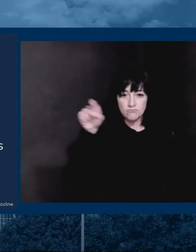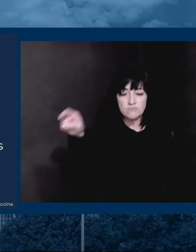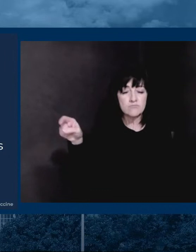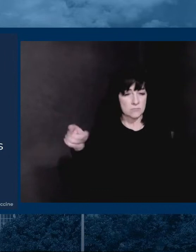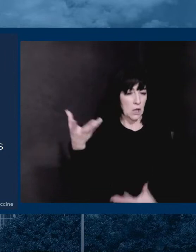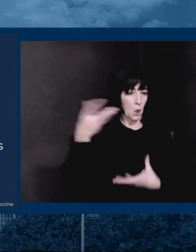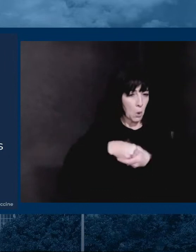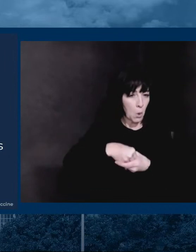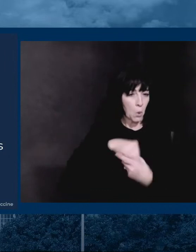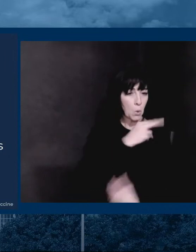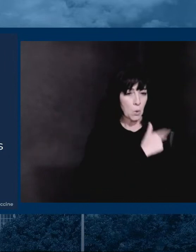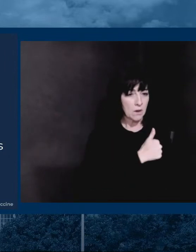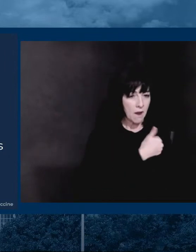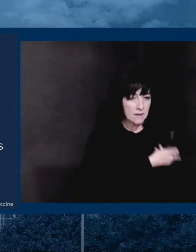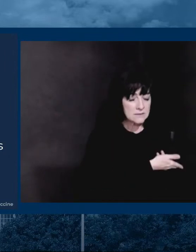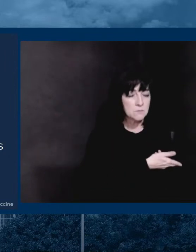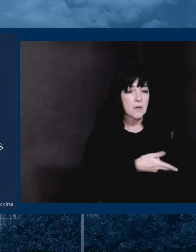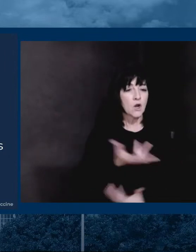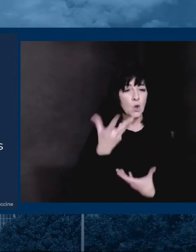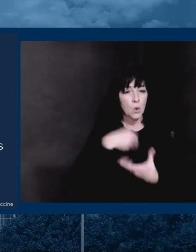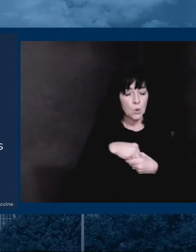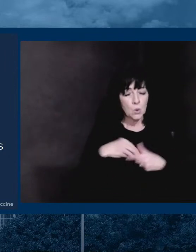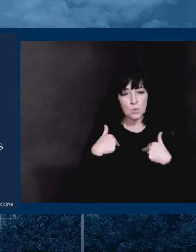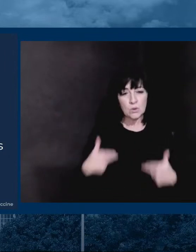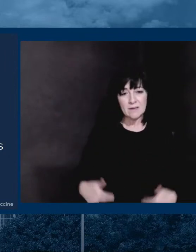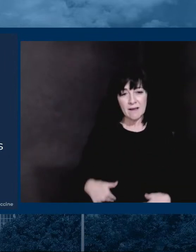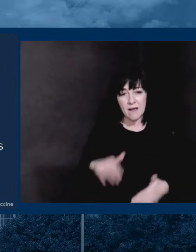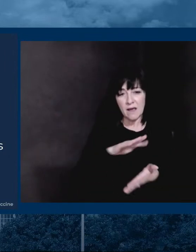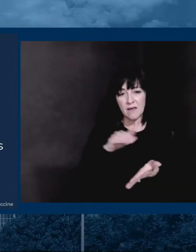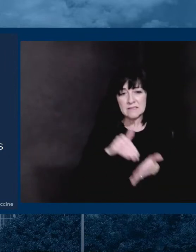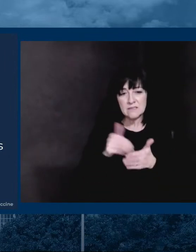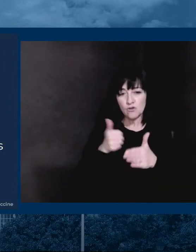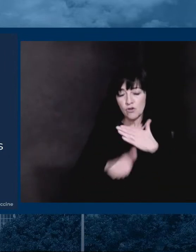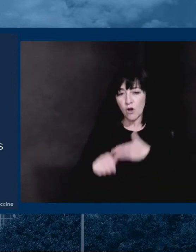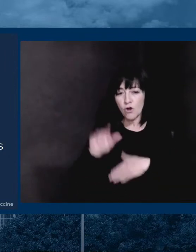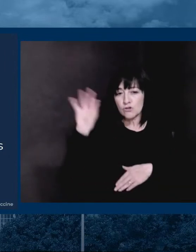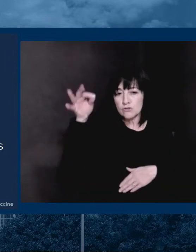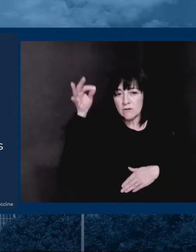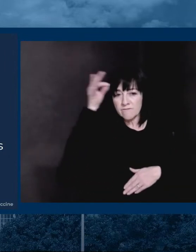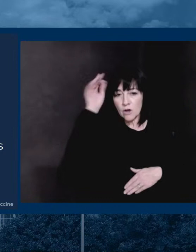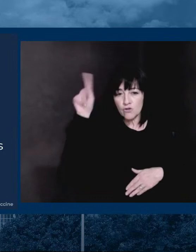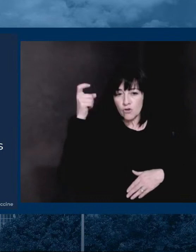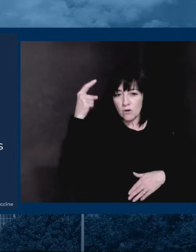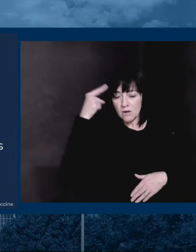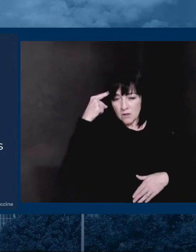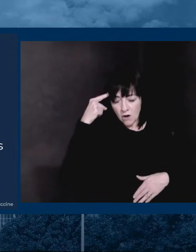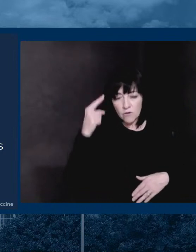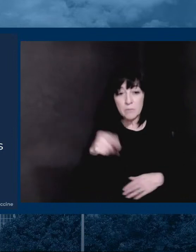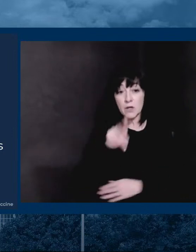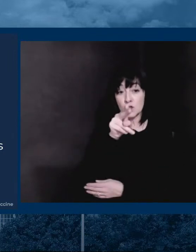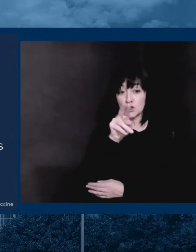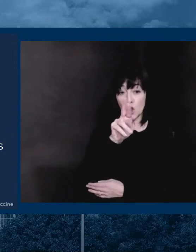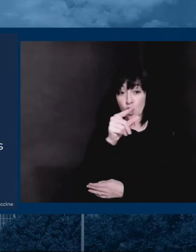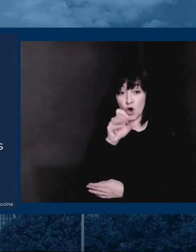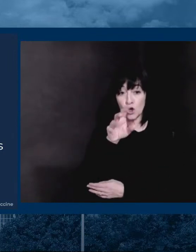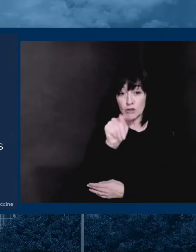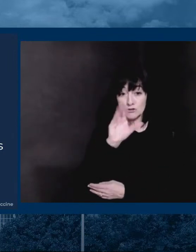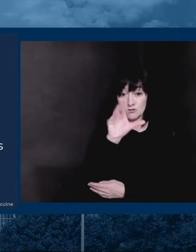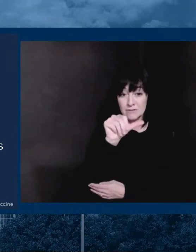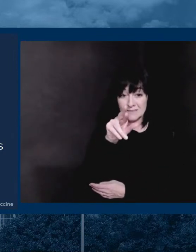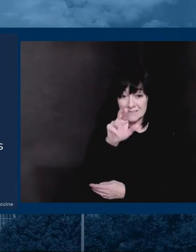hospitals and our federally qualified health centers, but also several urgent cares, a lot of medical offices, and even